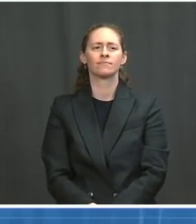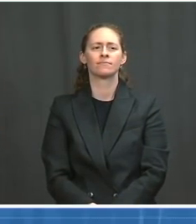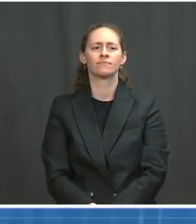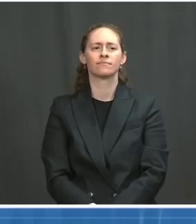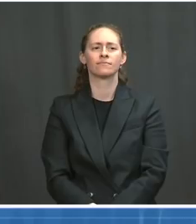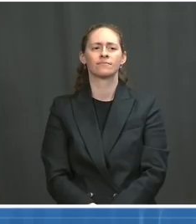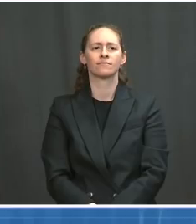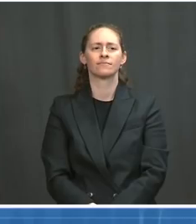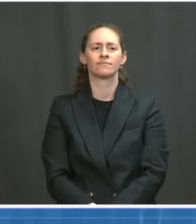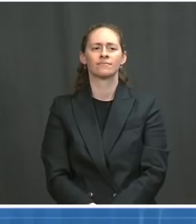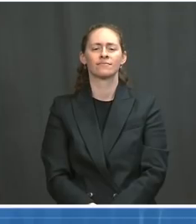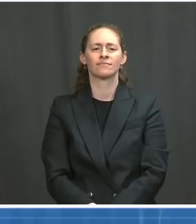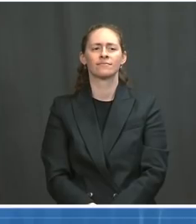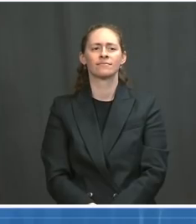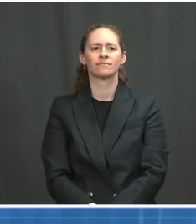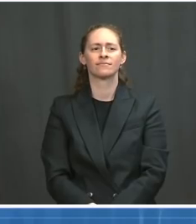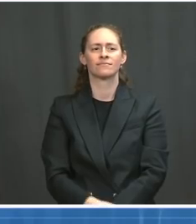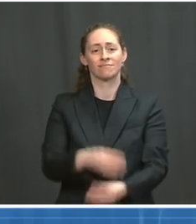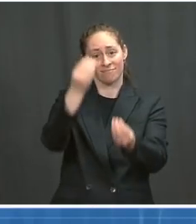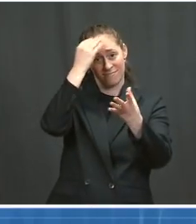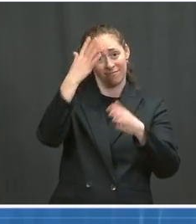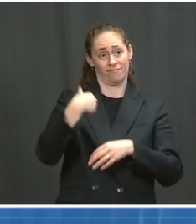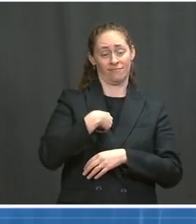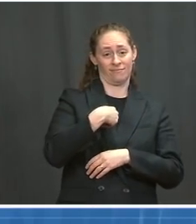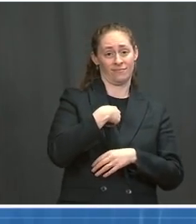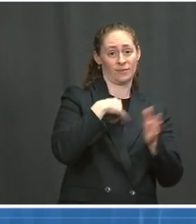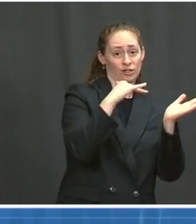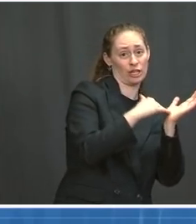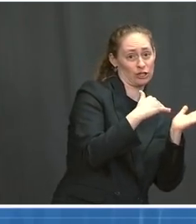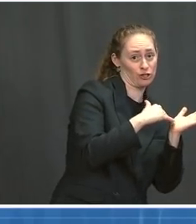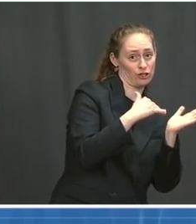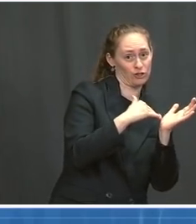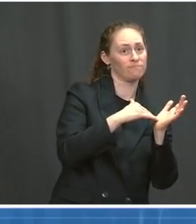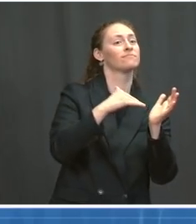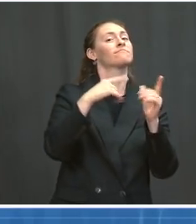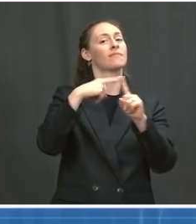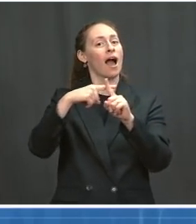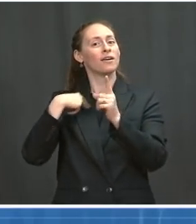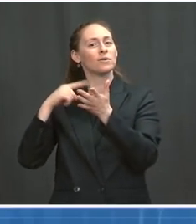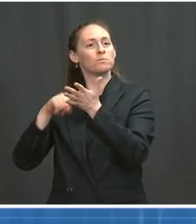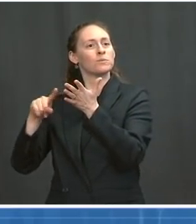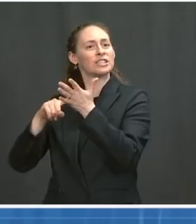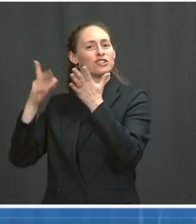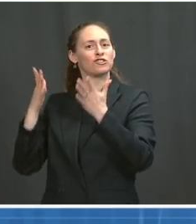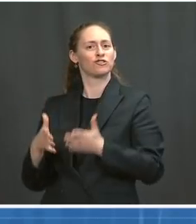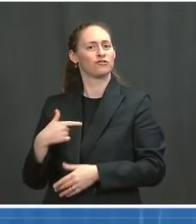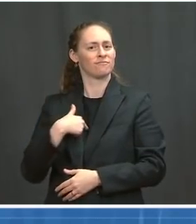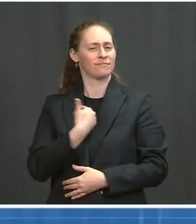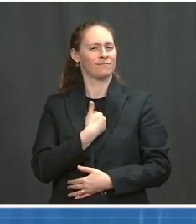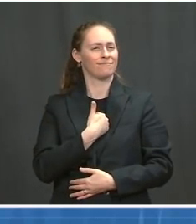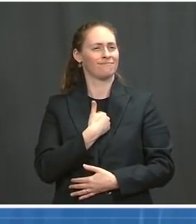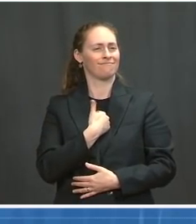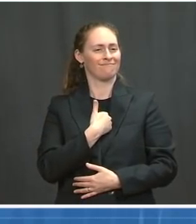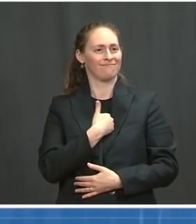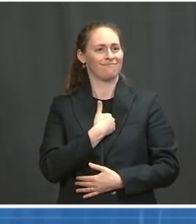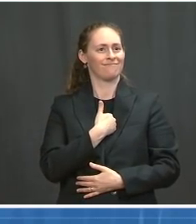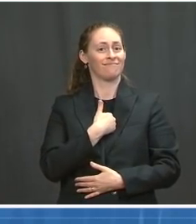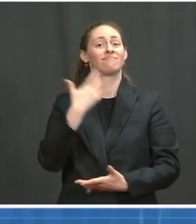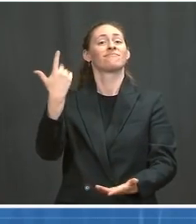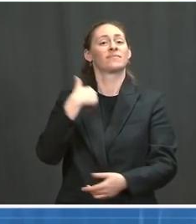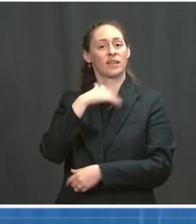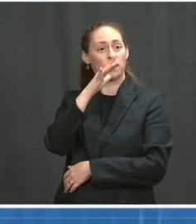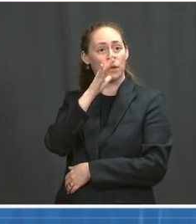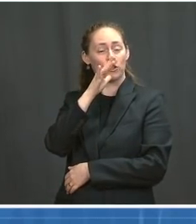important job is as a daughter, a wife, and a mother of three sons. And when it came to vaccinating my family, we